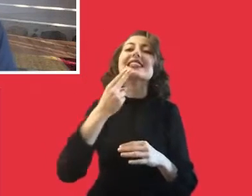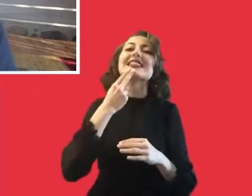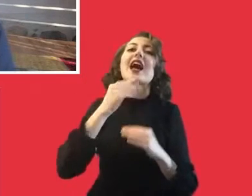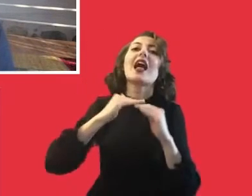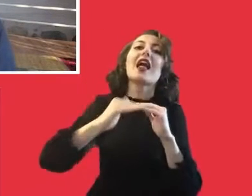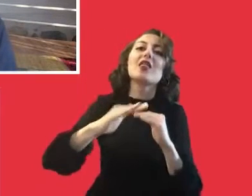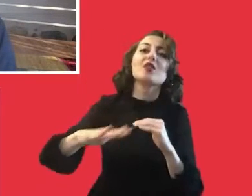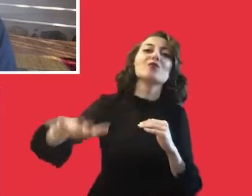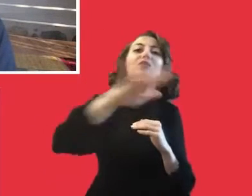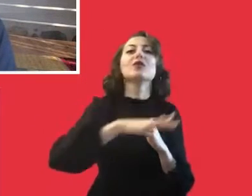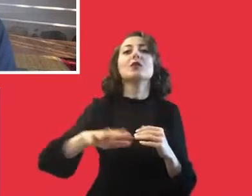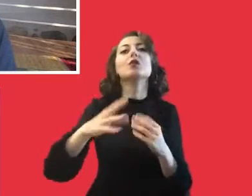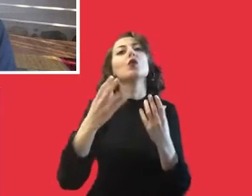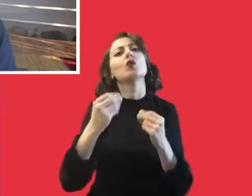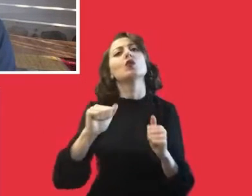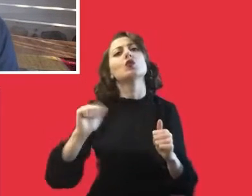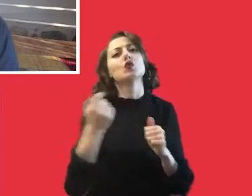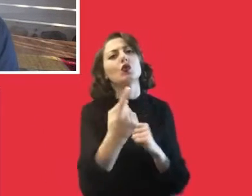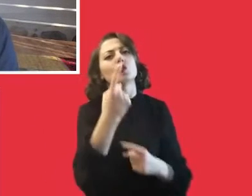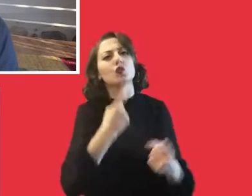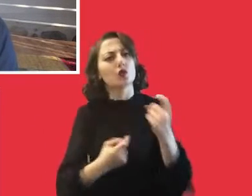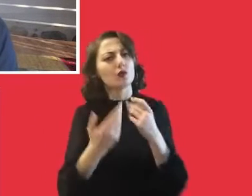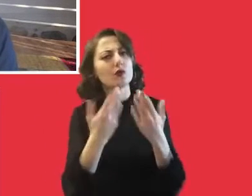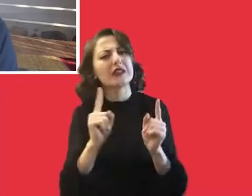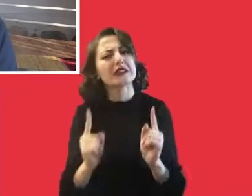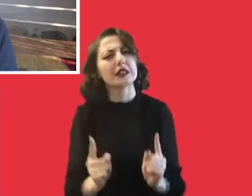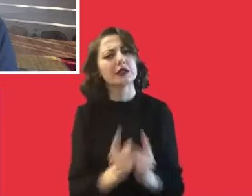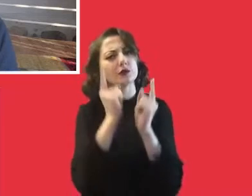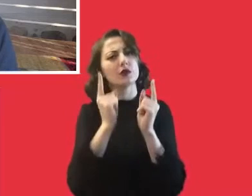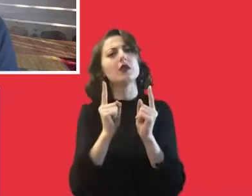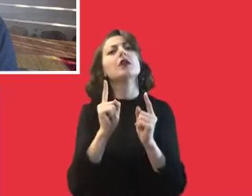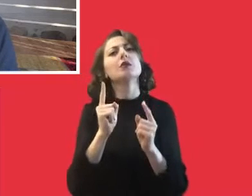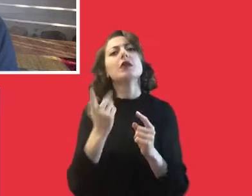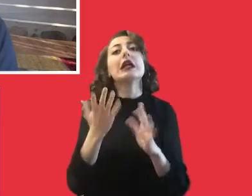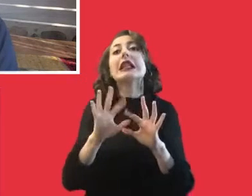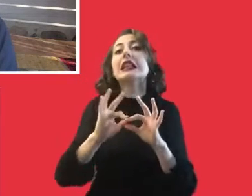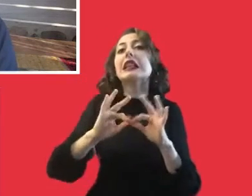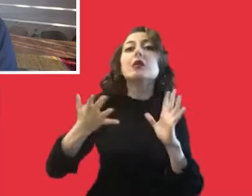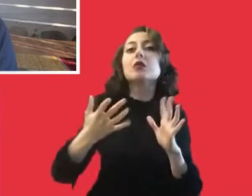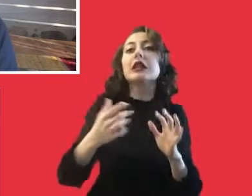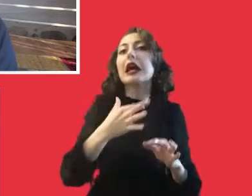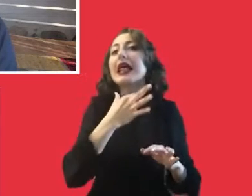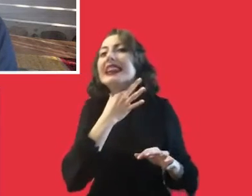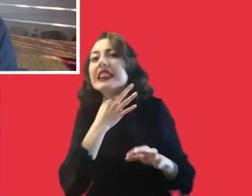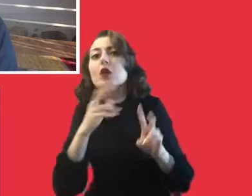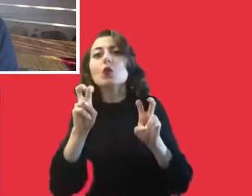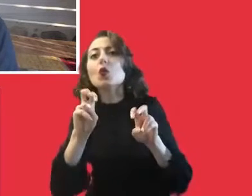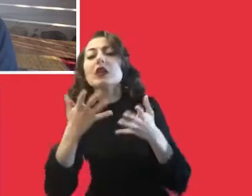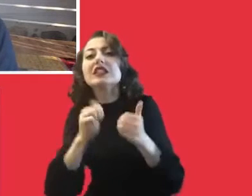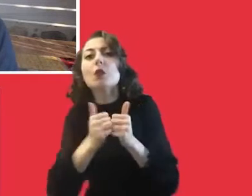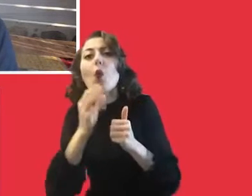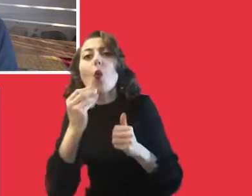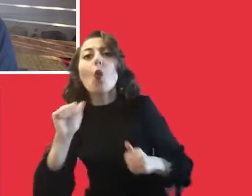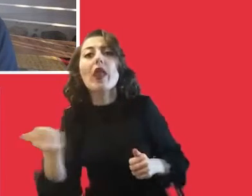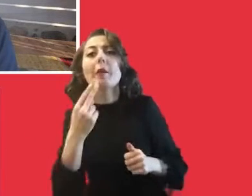I would like to say this in behalf of all the CES women. And they're very nice questions, and I would like to clarify